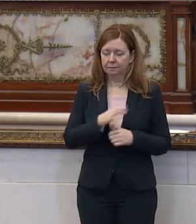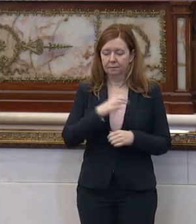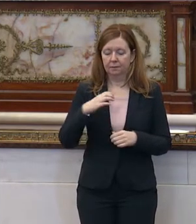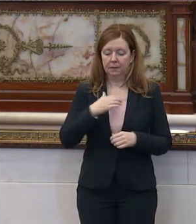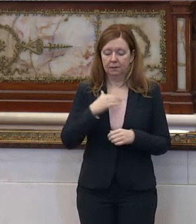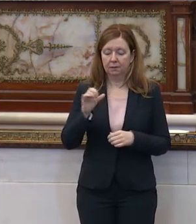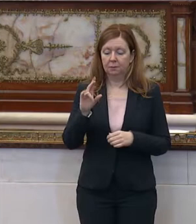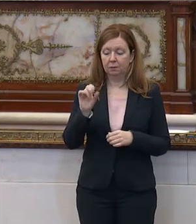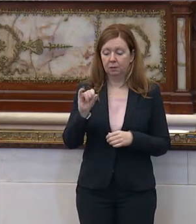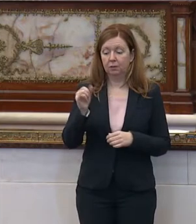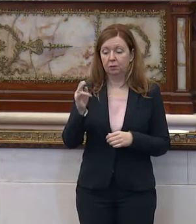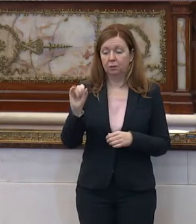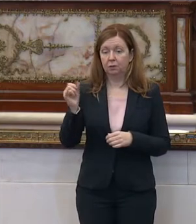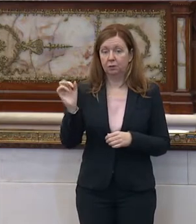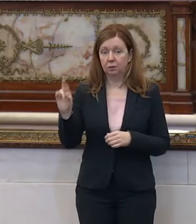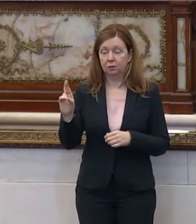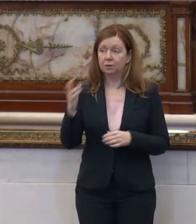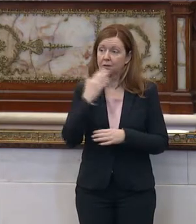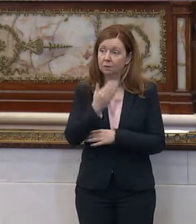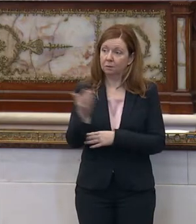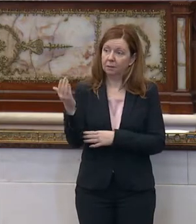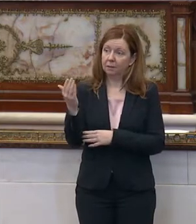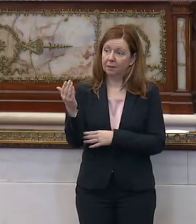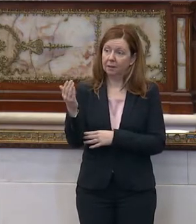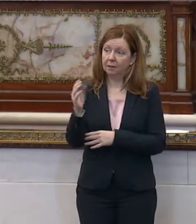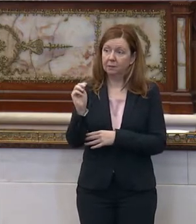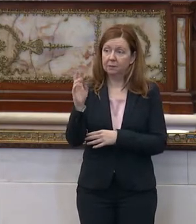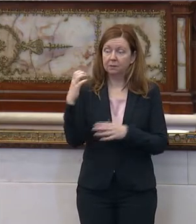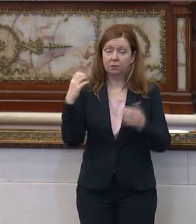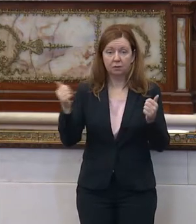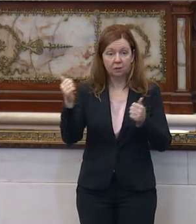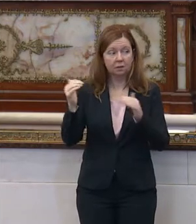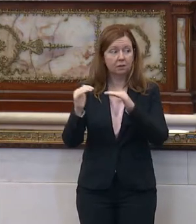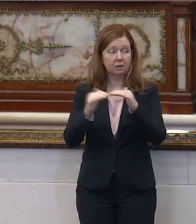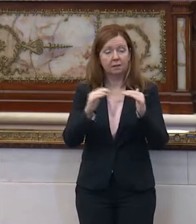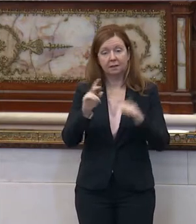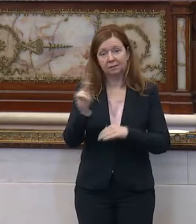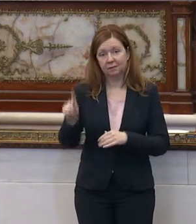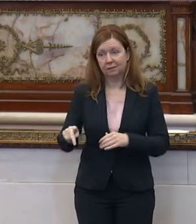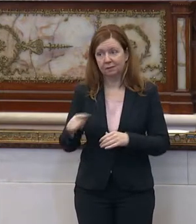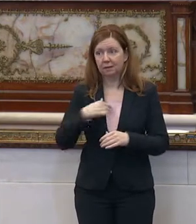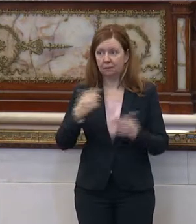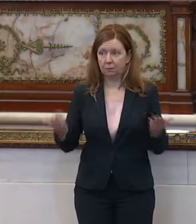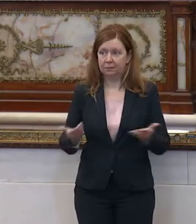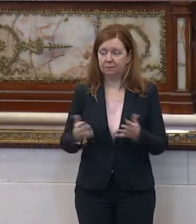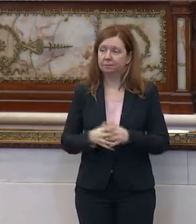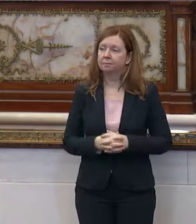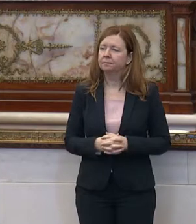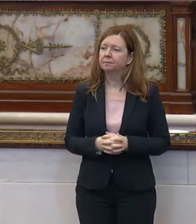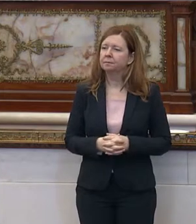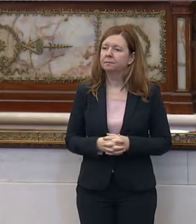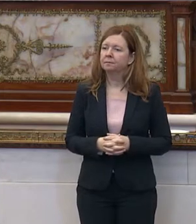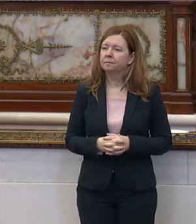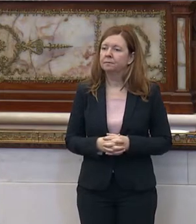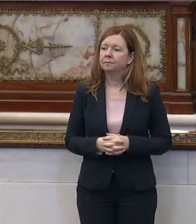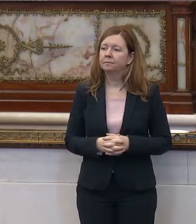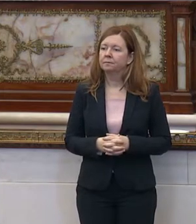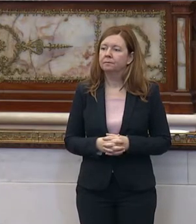Councilmember Curtis Jones Jr. Good morning, Mr. Chair, colleagues in Philadelphia. I'm present.